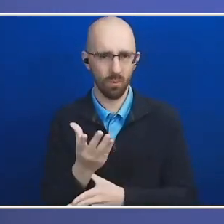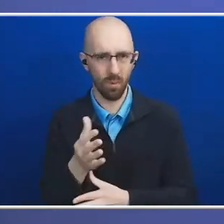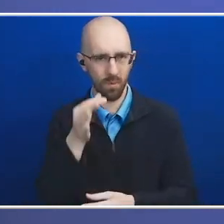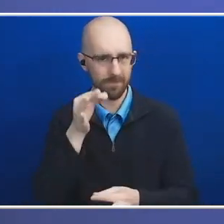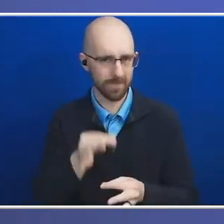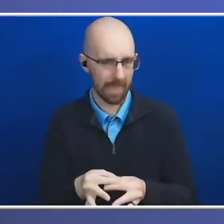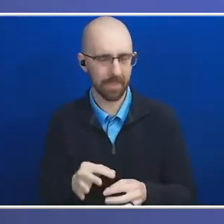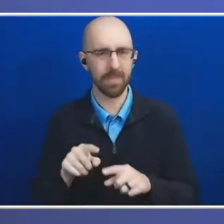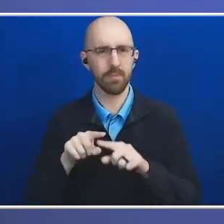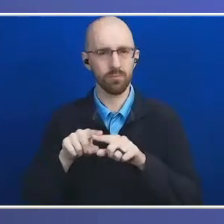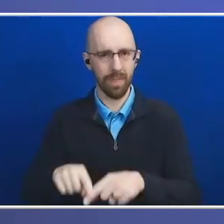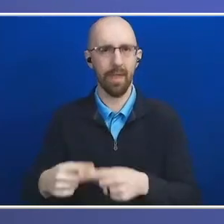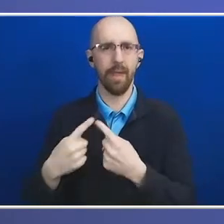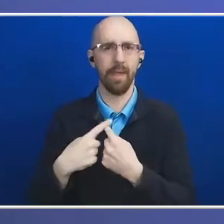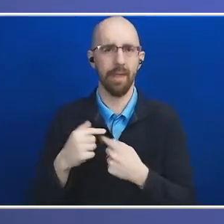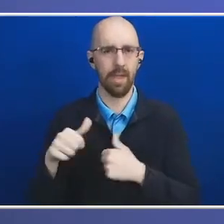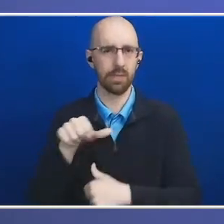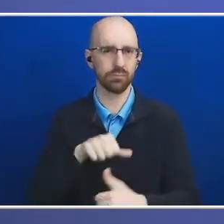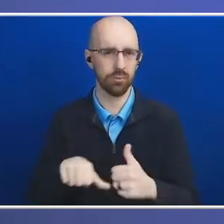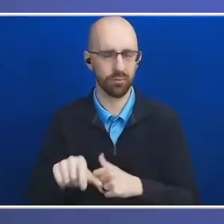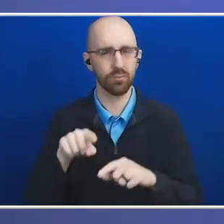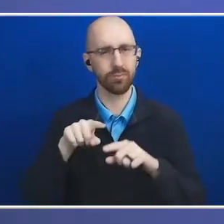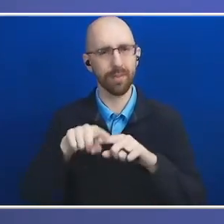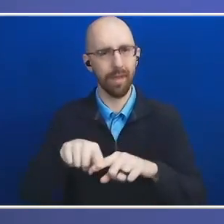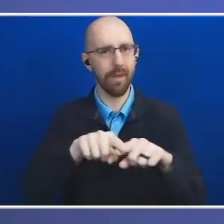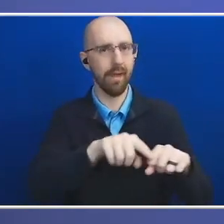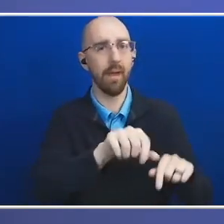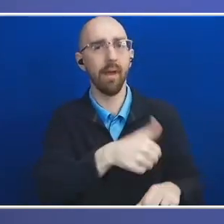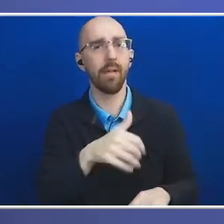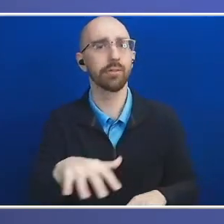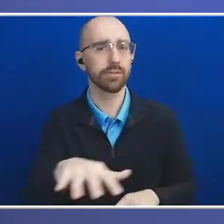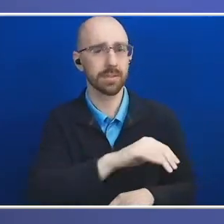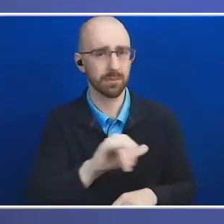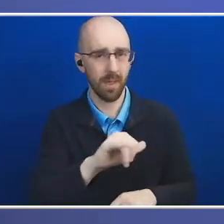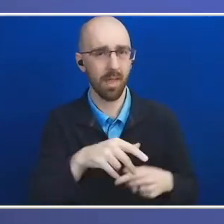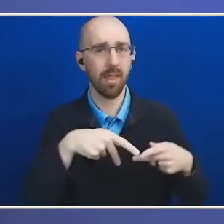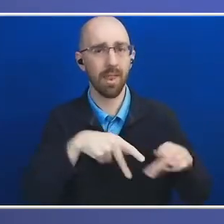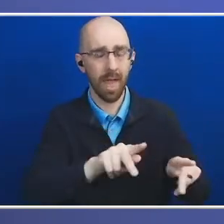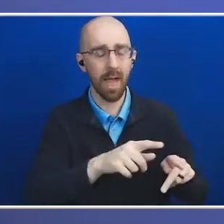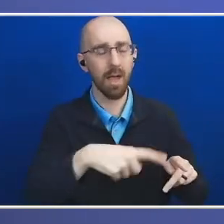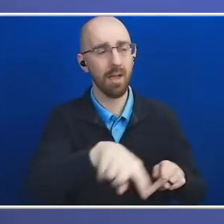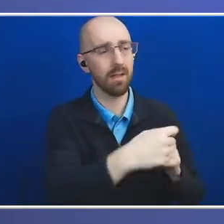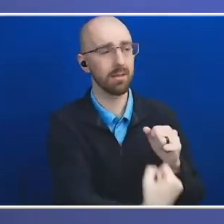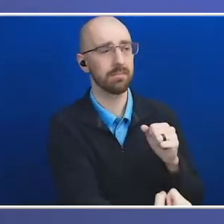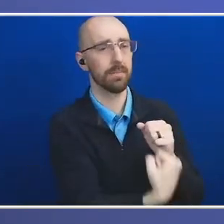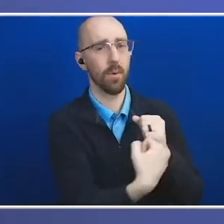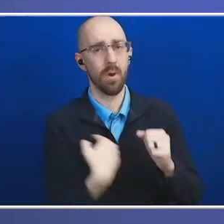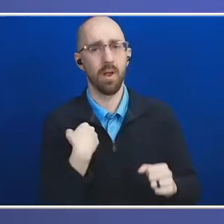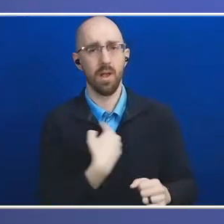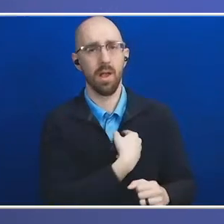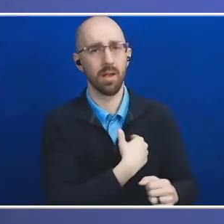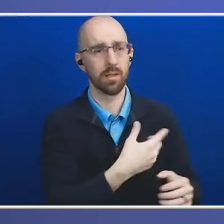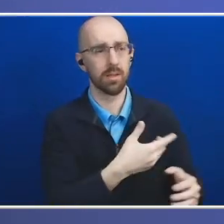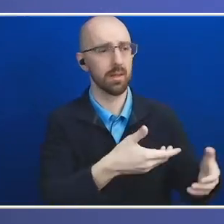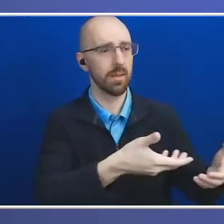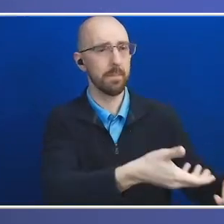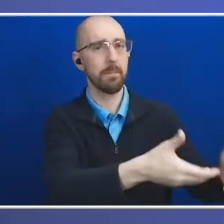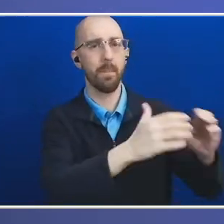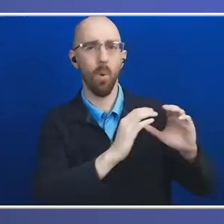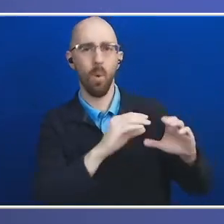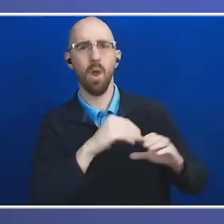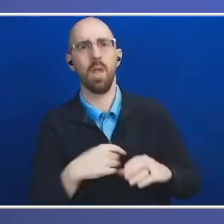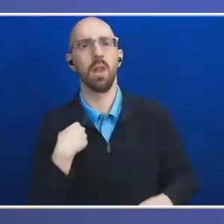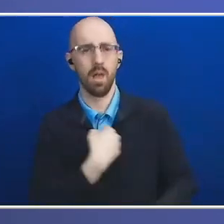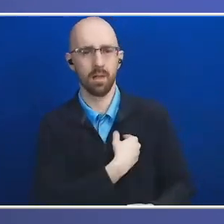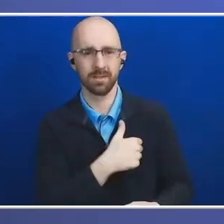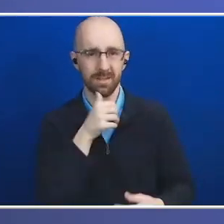another and to rely on others and allow others to pour into us, which is not easy. We've also learned to